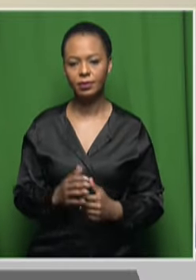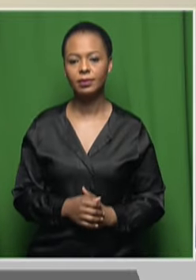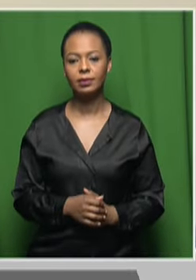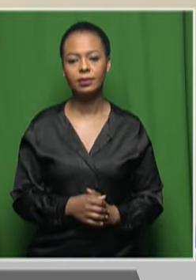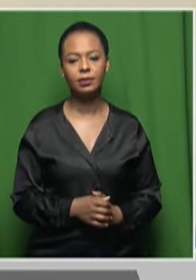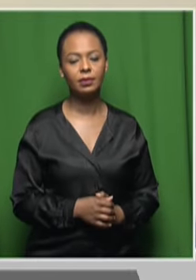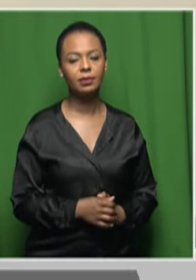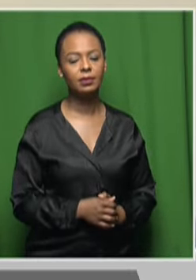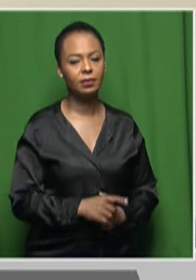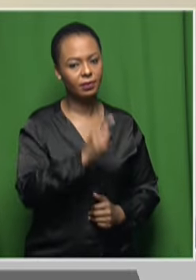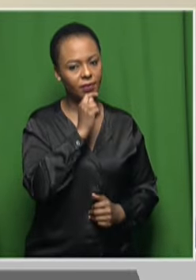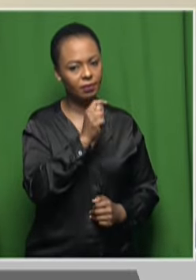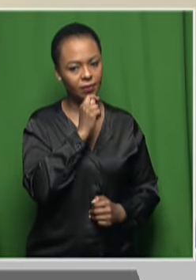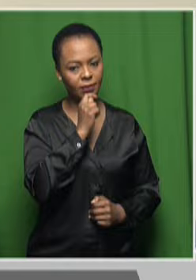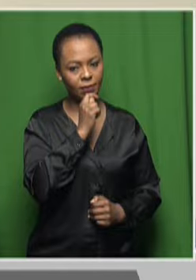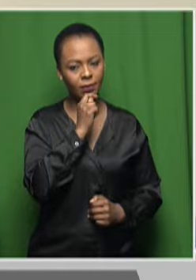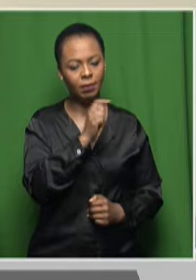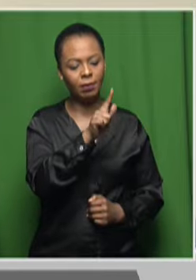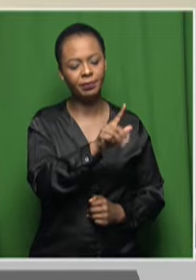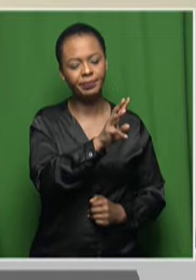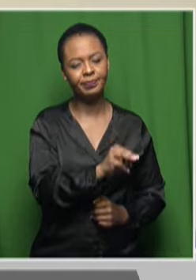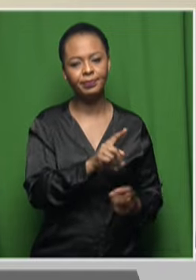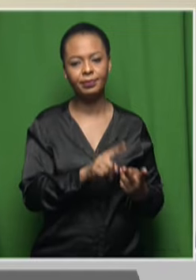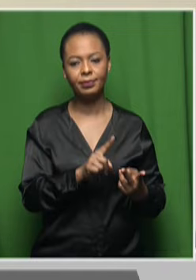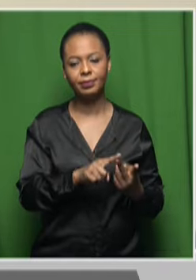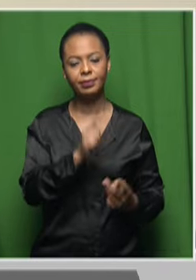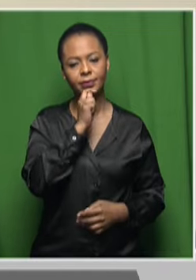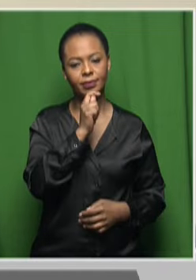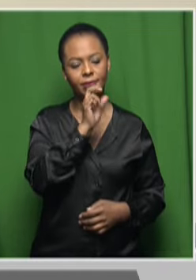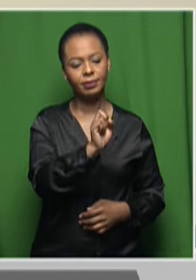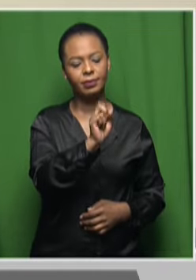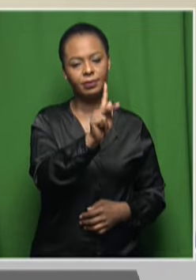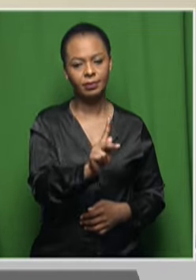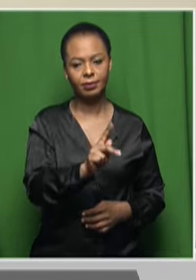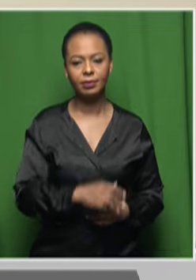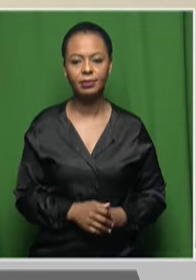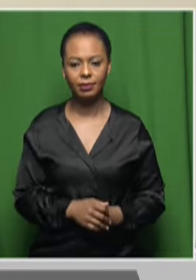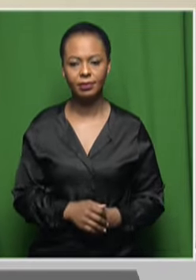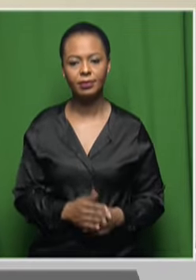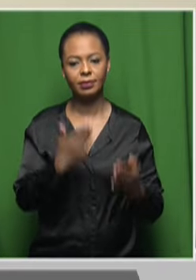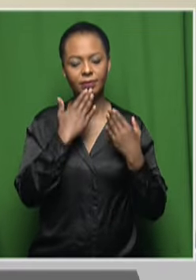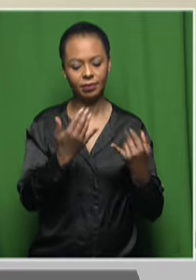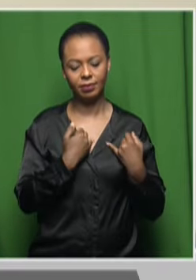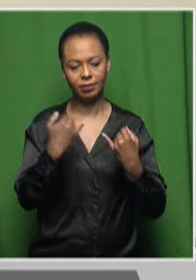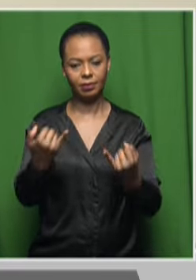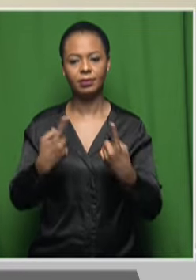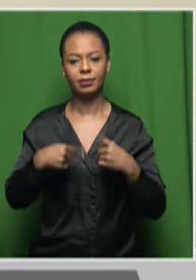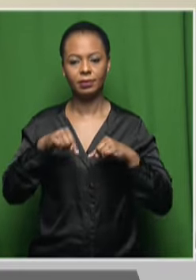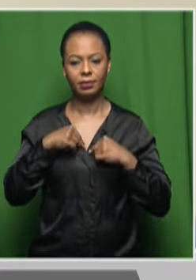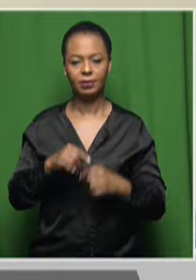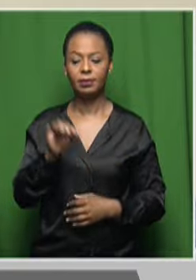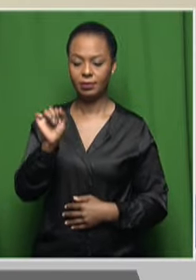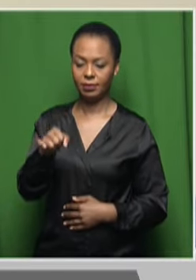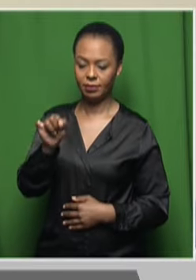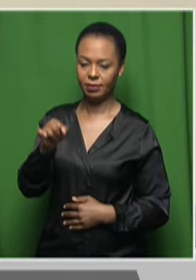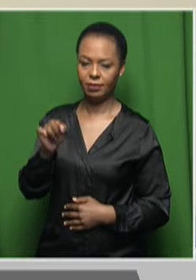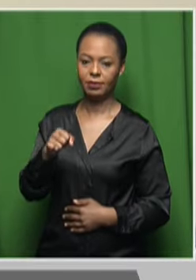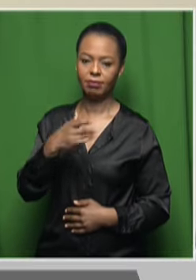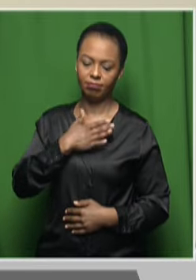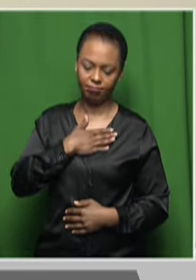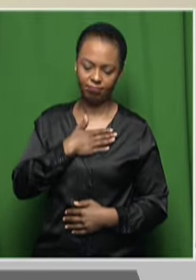Morning to you, Leon and Sakina. Morning to your viewers, and thanks for having us. Yeah, it's a pleasure and an important topic